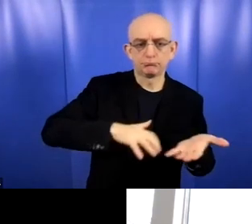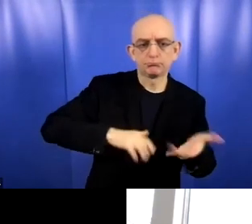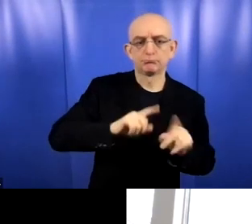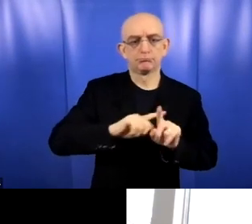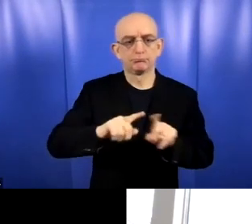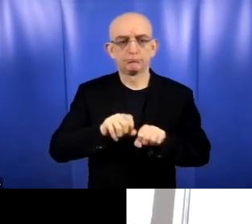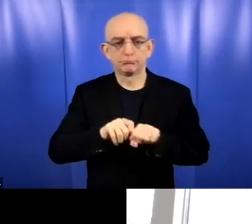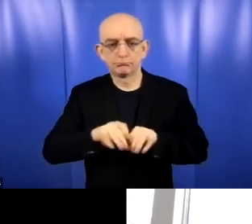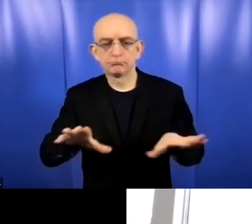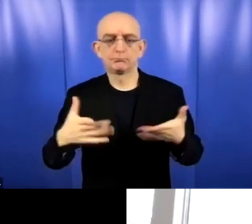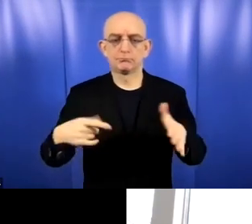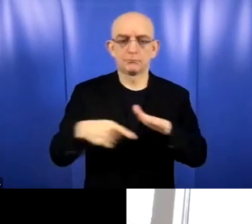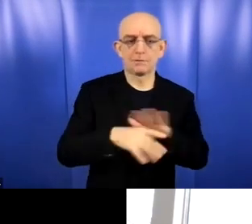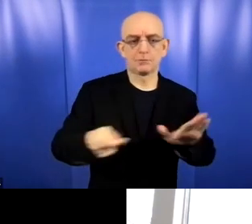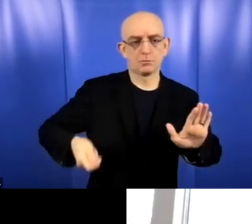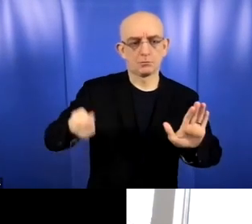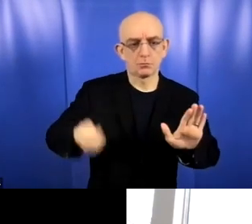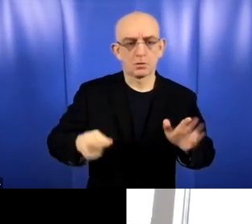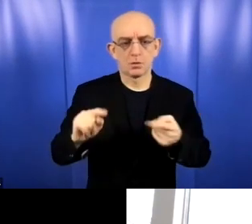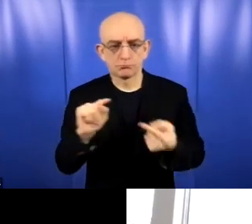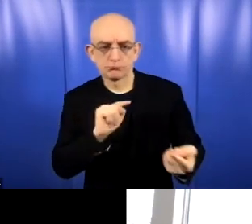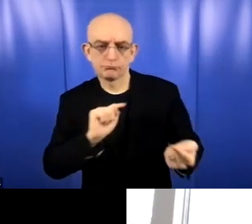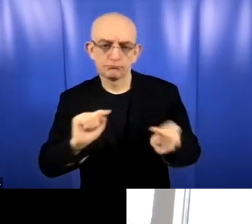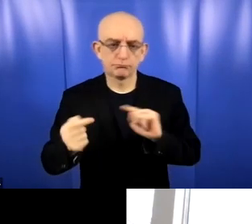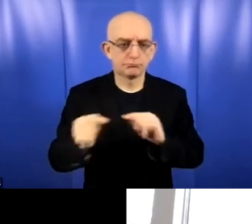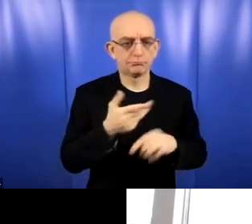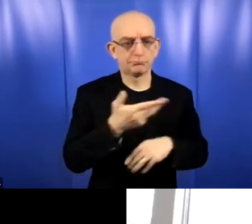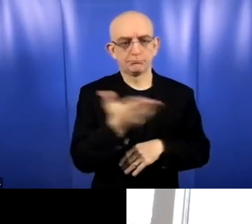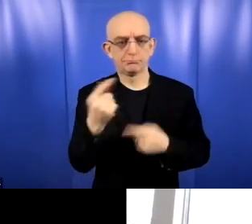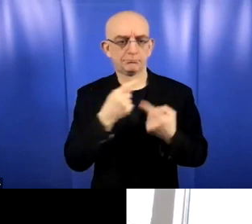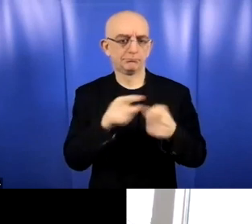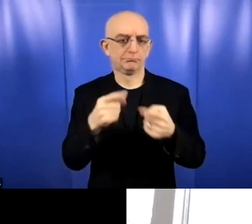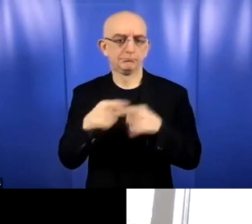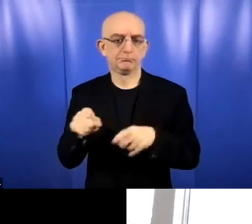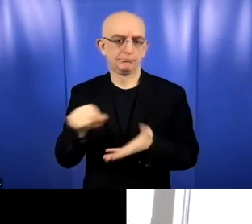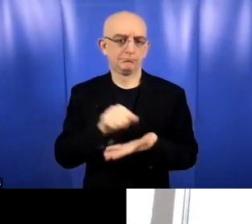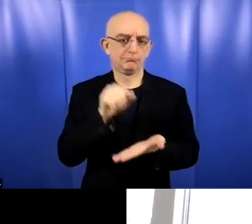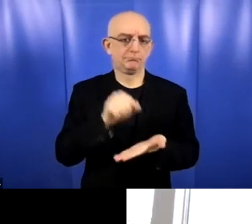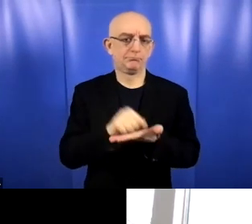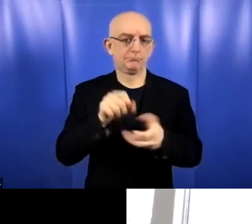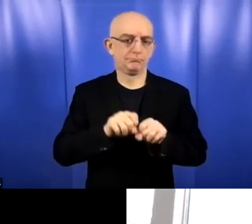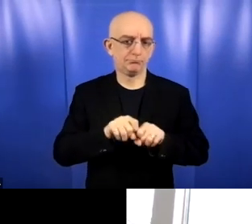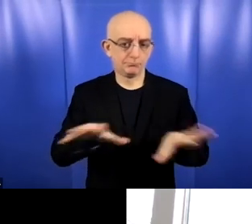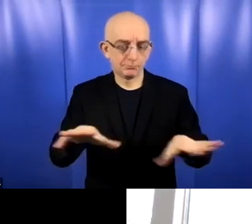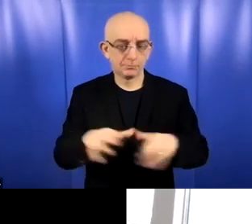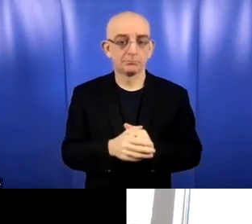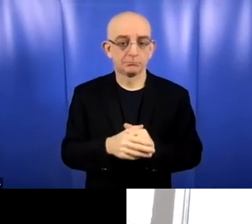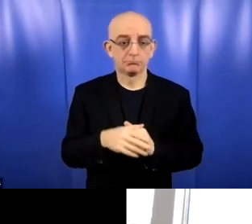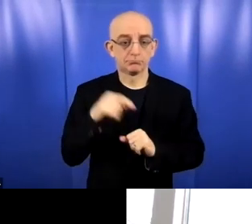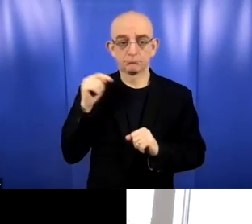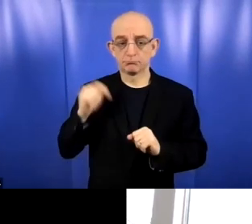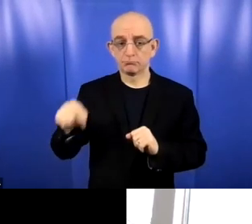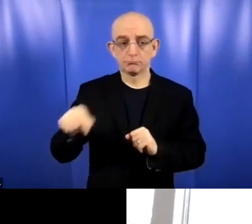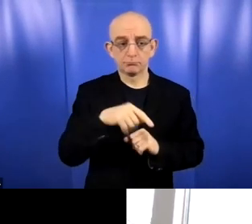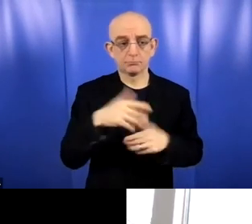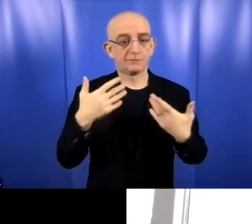Law. But as you said, the promotion and publication of high quality interdisciplinary work has also been extremely